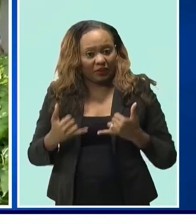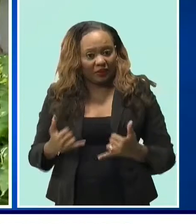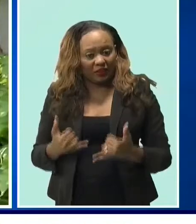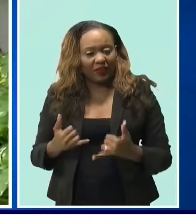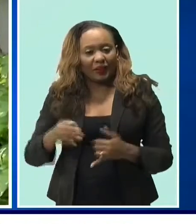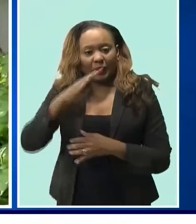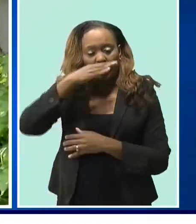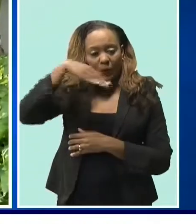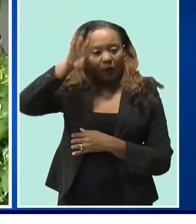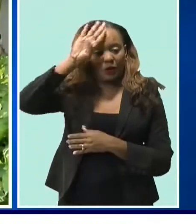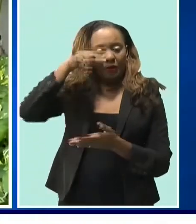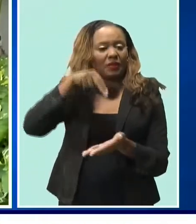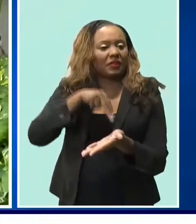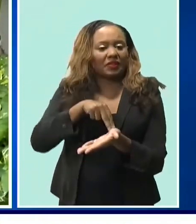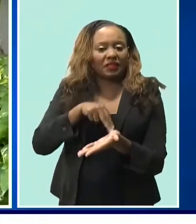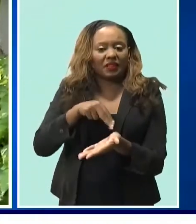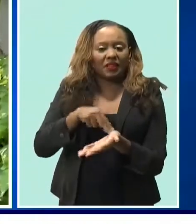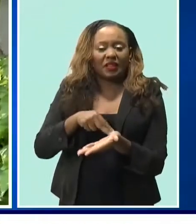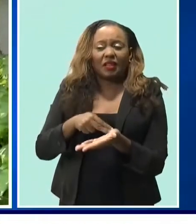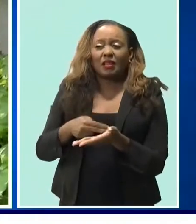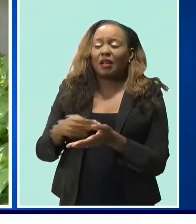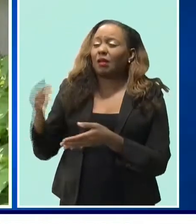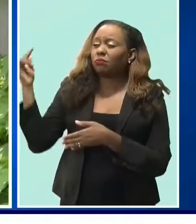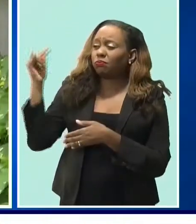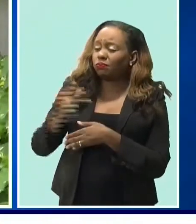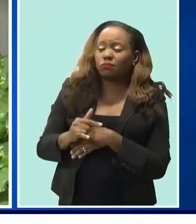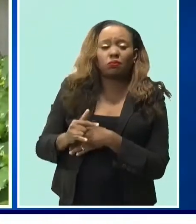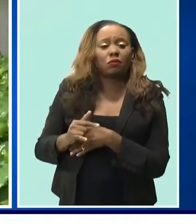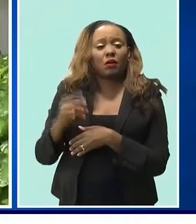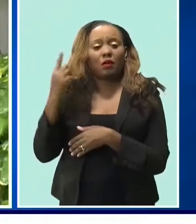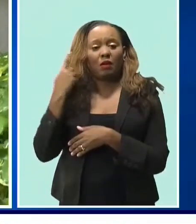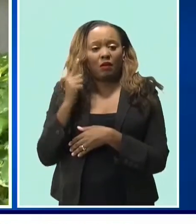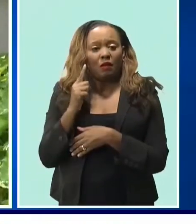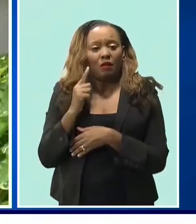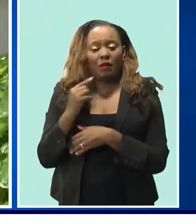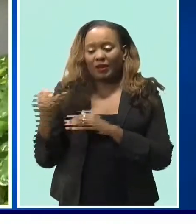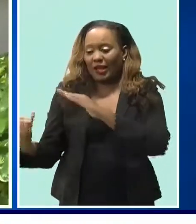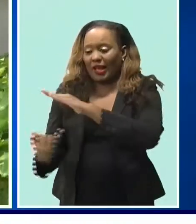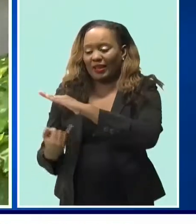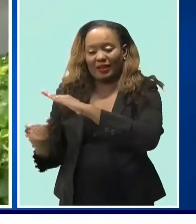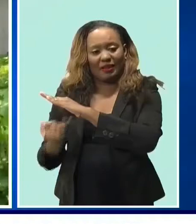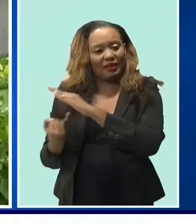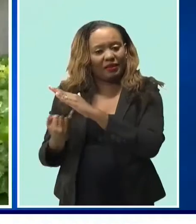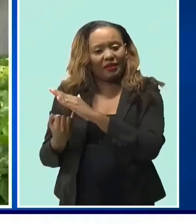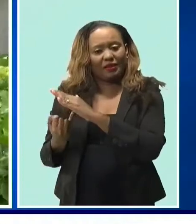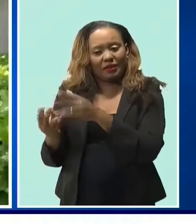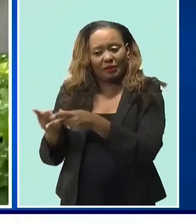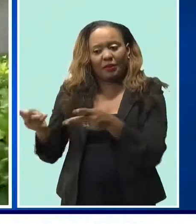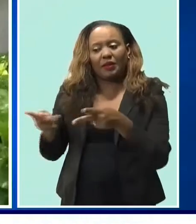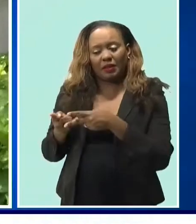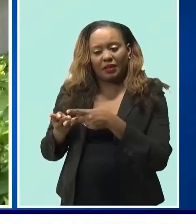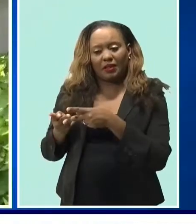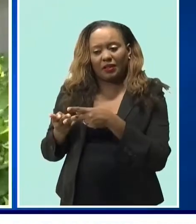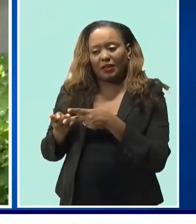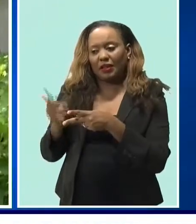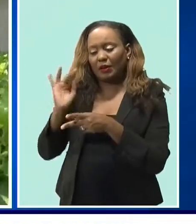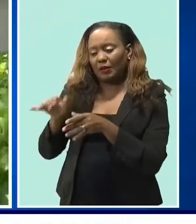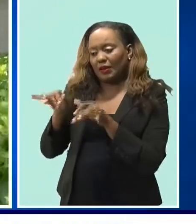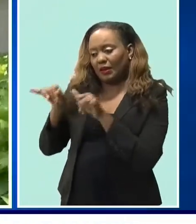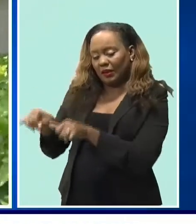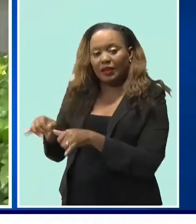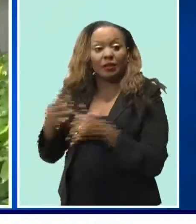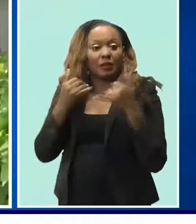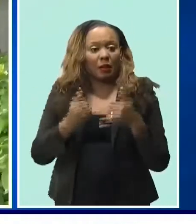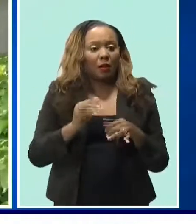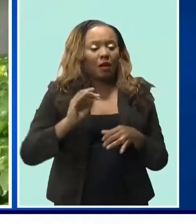These Cuban nurses deployed to the isolation center will provide us the opportunity to recall some of our staff that are